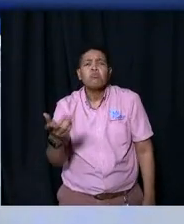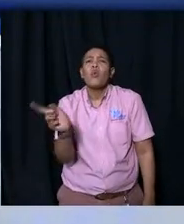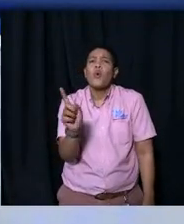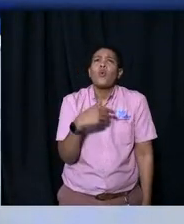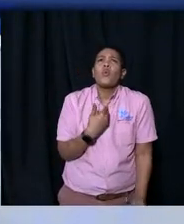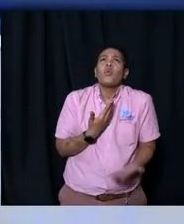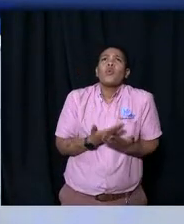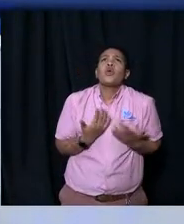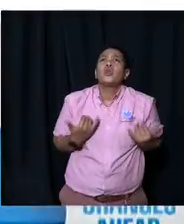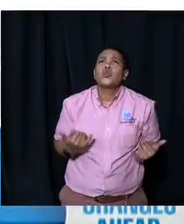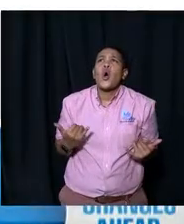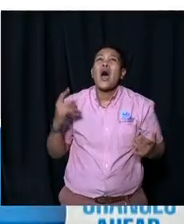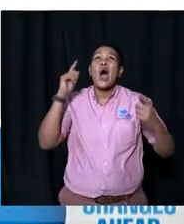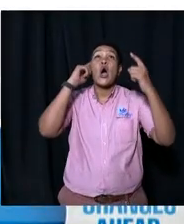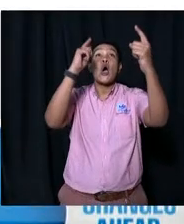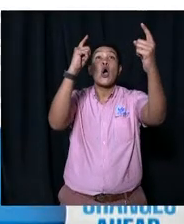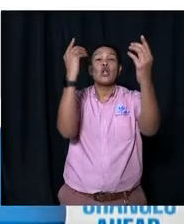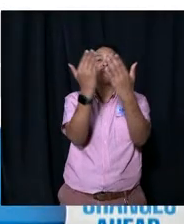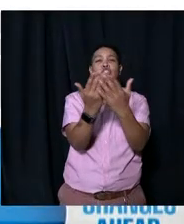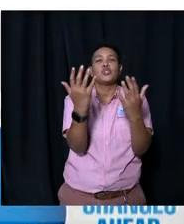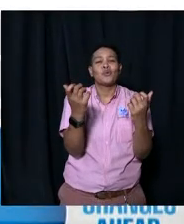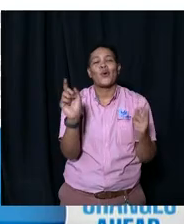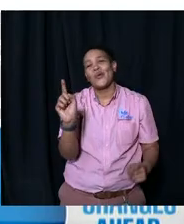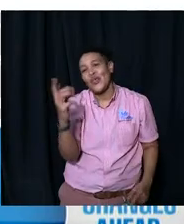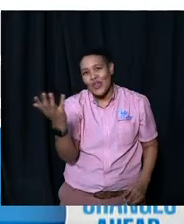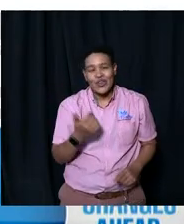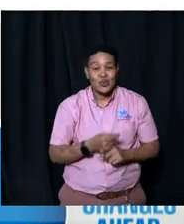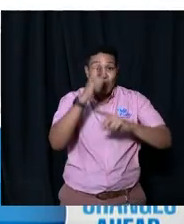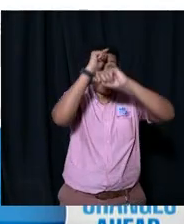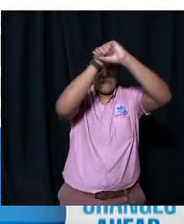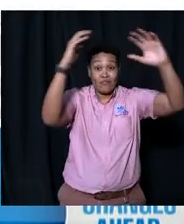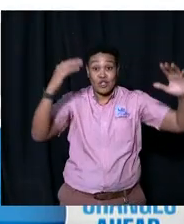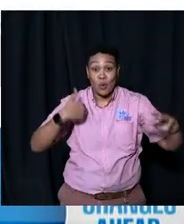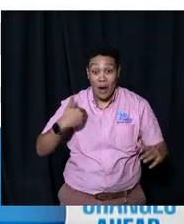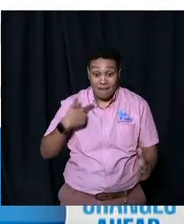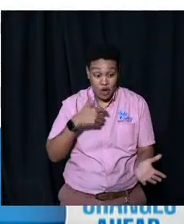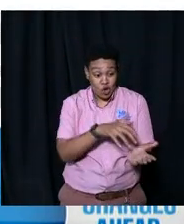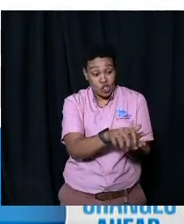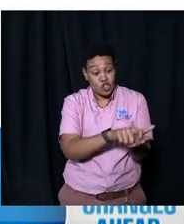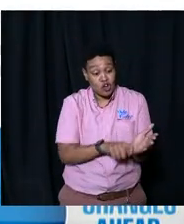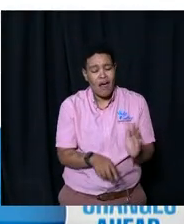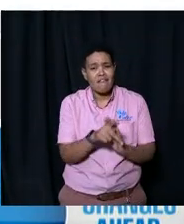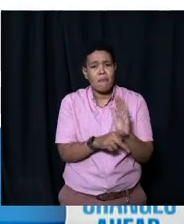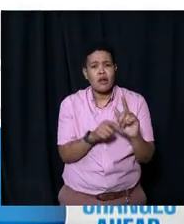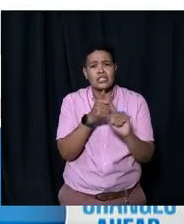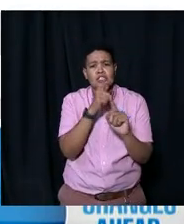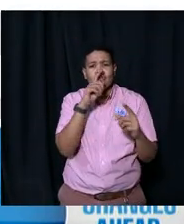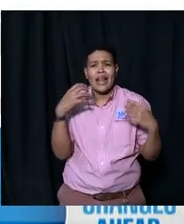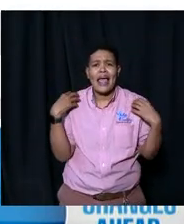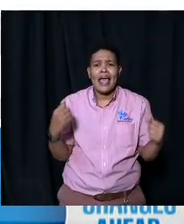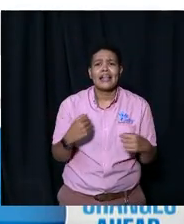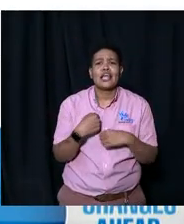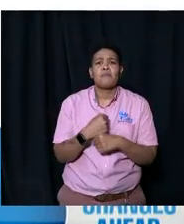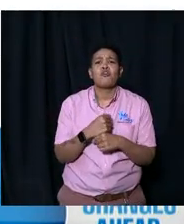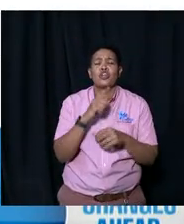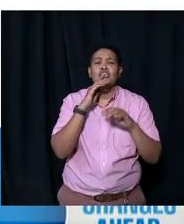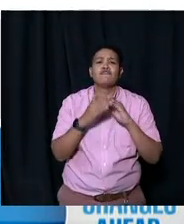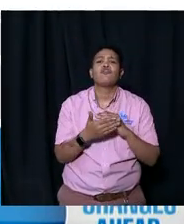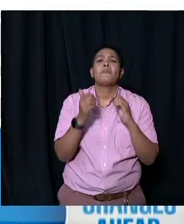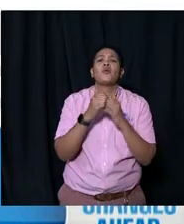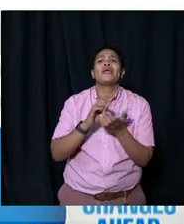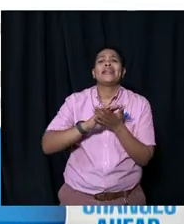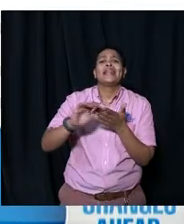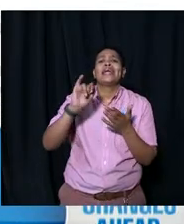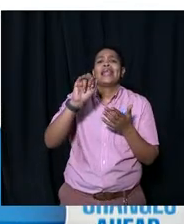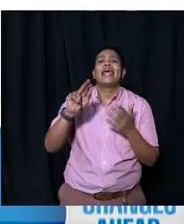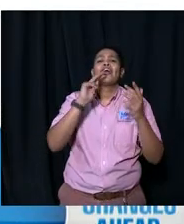but where we would like to get to. So the vision that we have in our draft policy is a healthy and productive Jamaica with clean